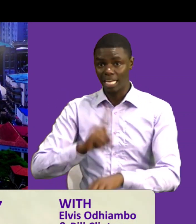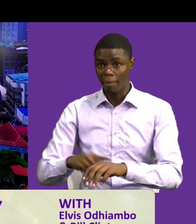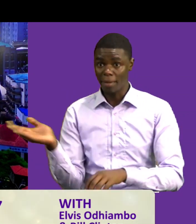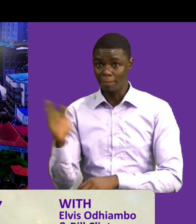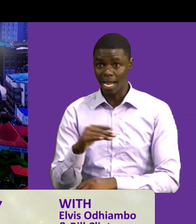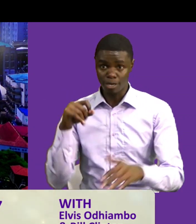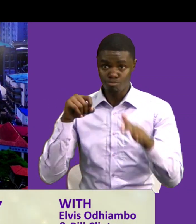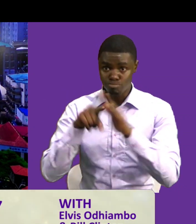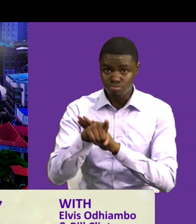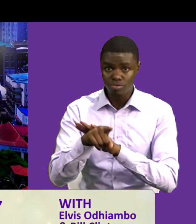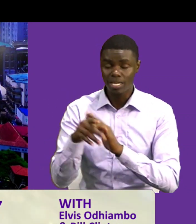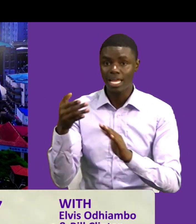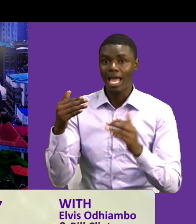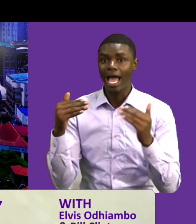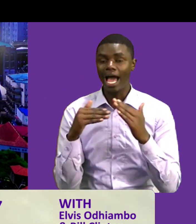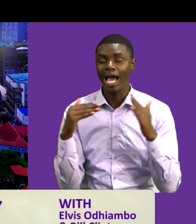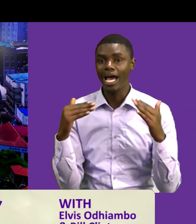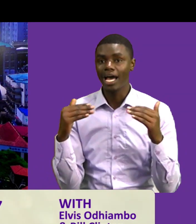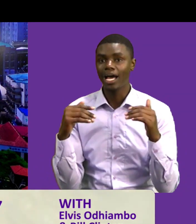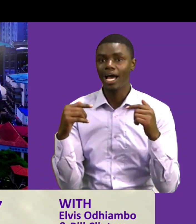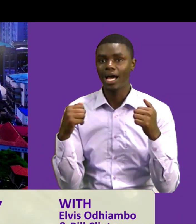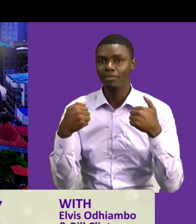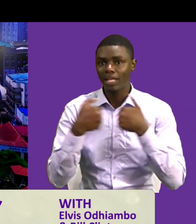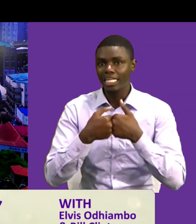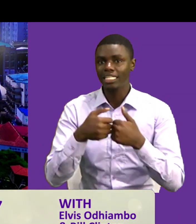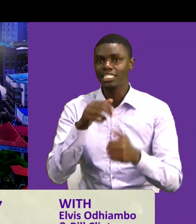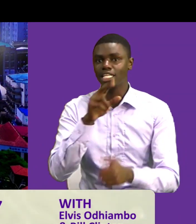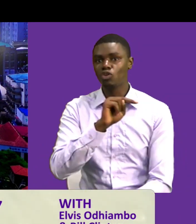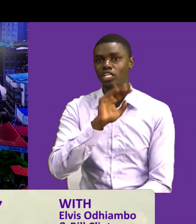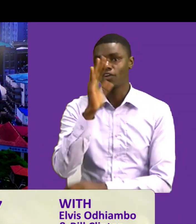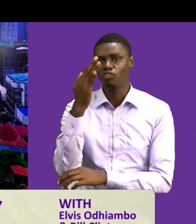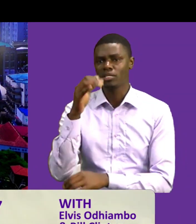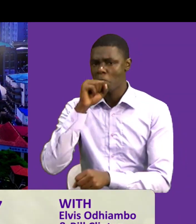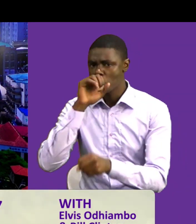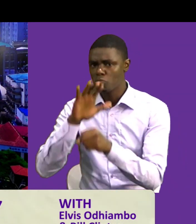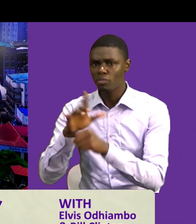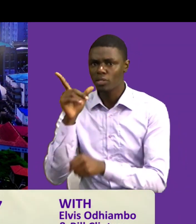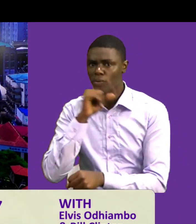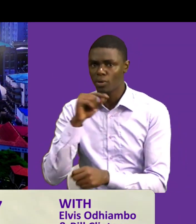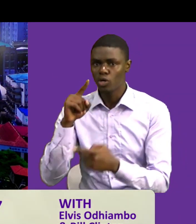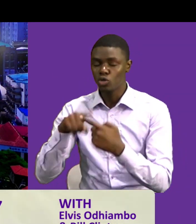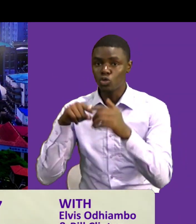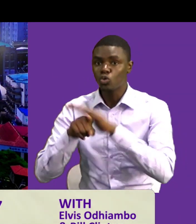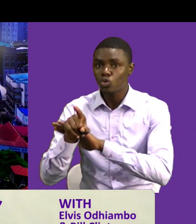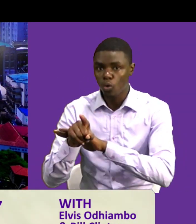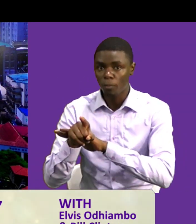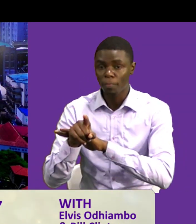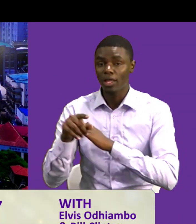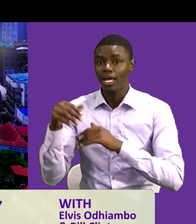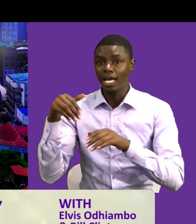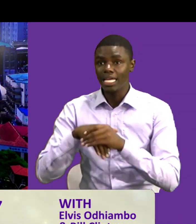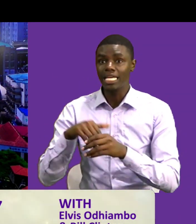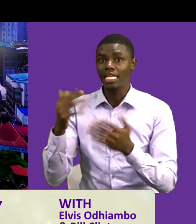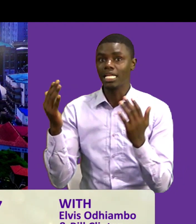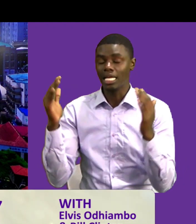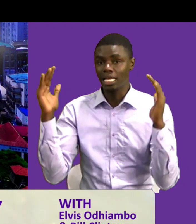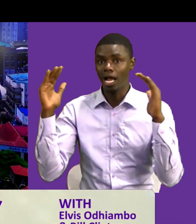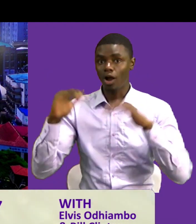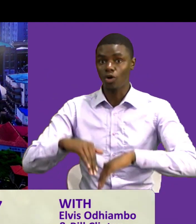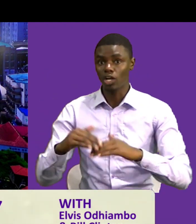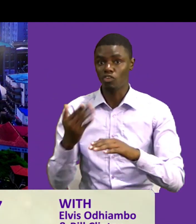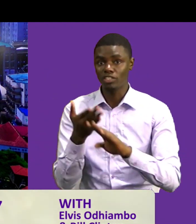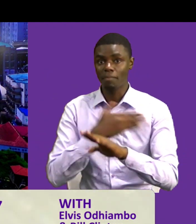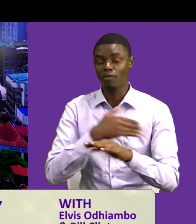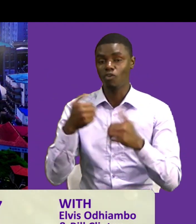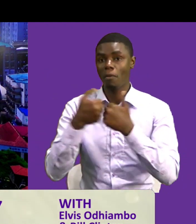goal against Nottingham Forest. He had promised to score that goal in a press conference before the